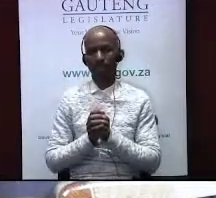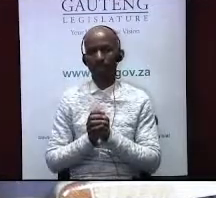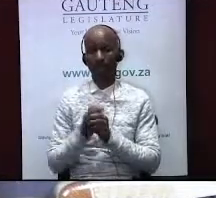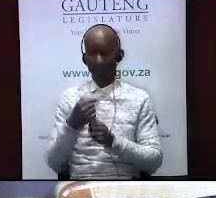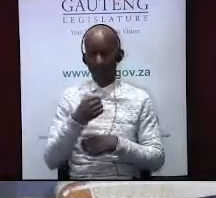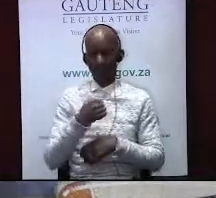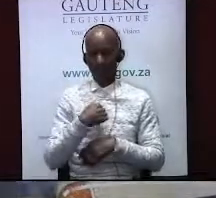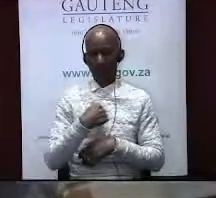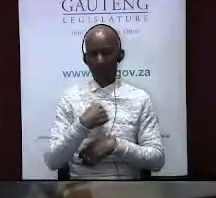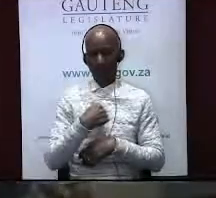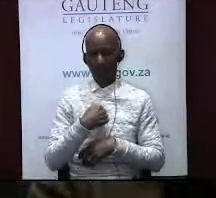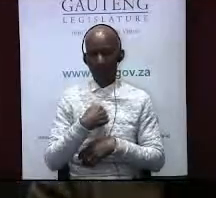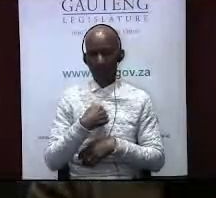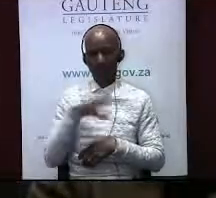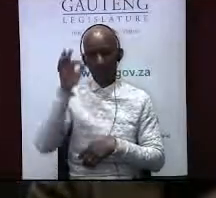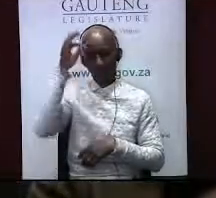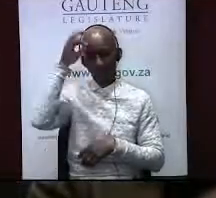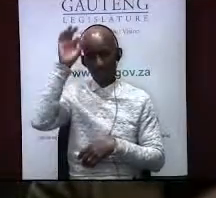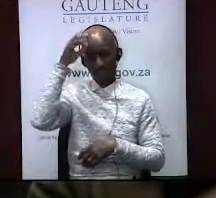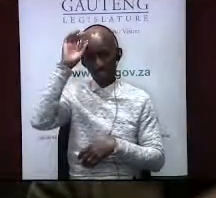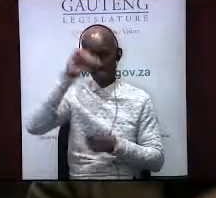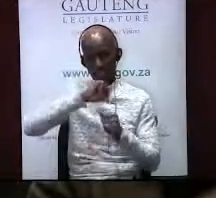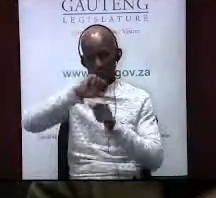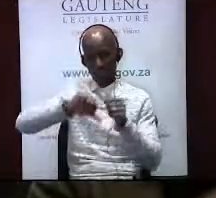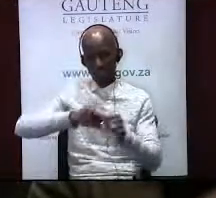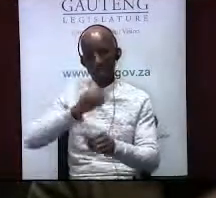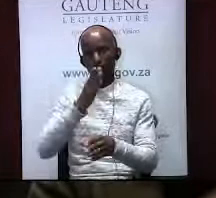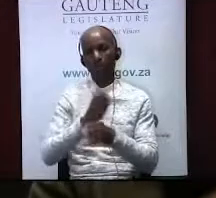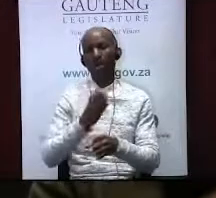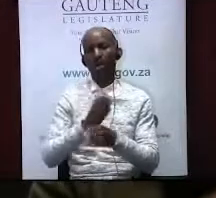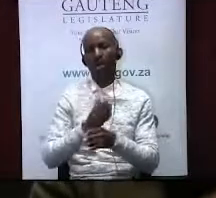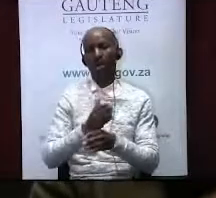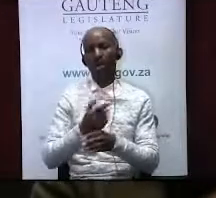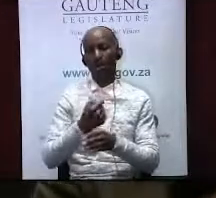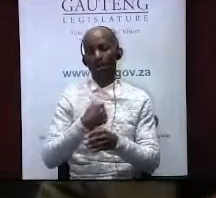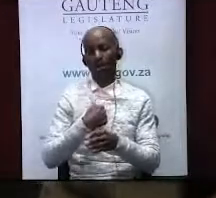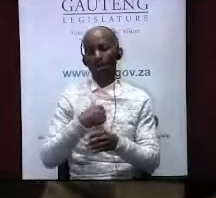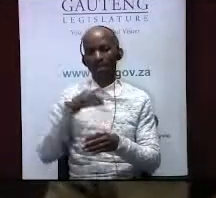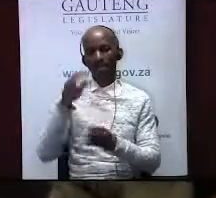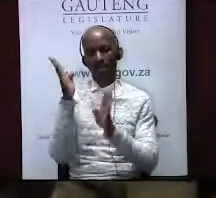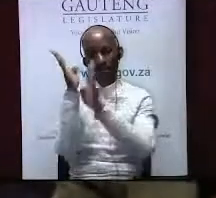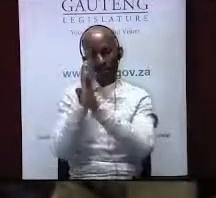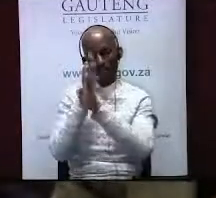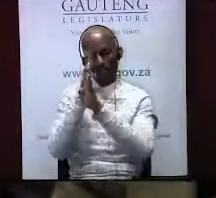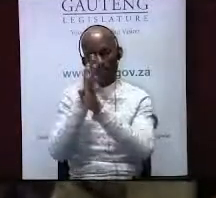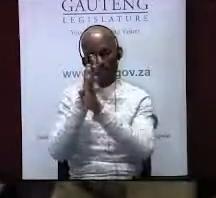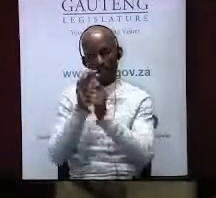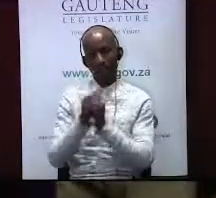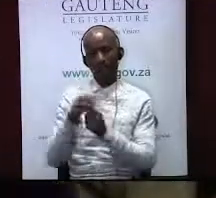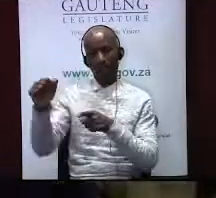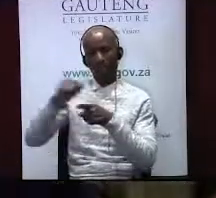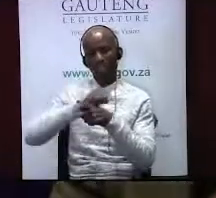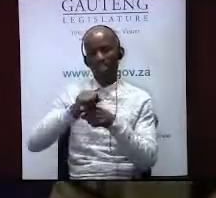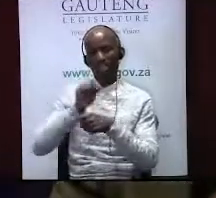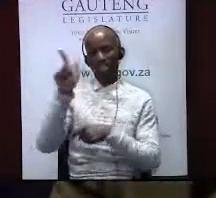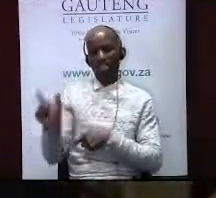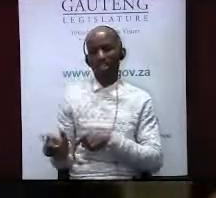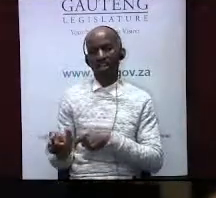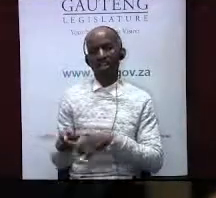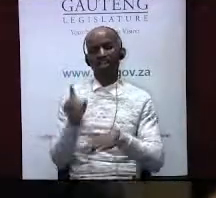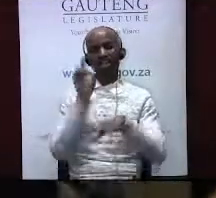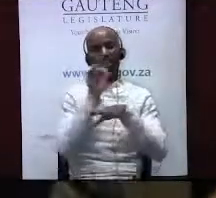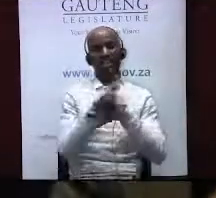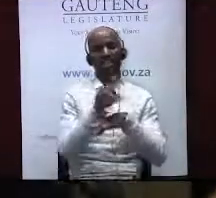I am a professional social worker. I'm a private practitioner, a counselor and